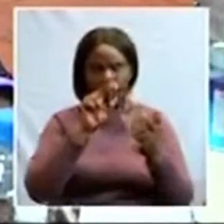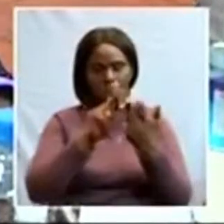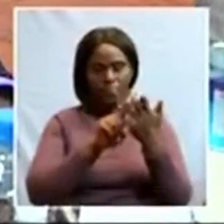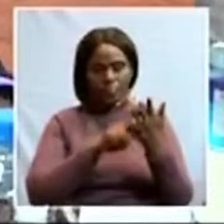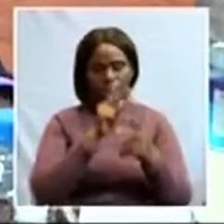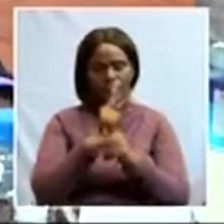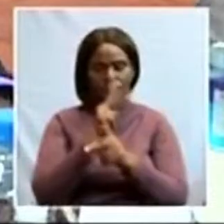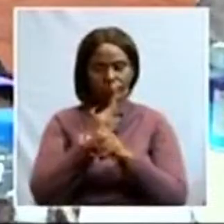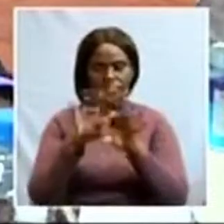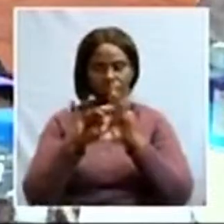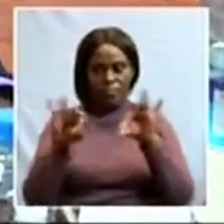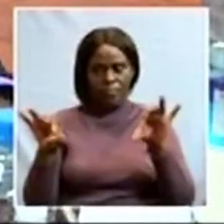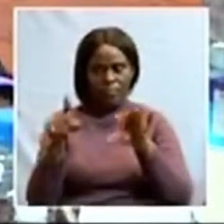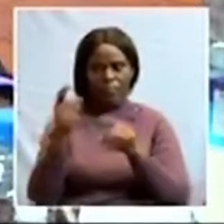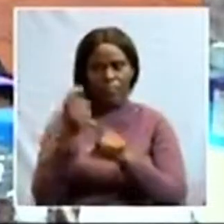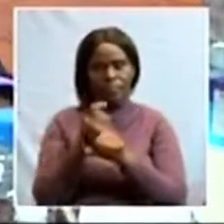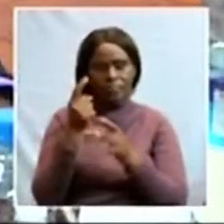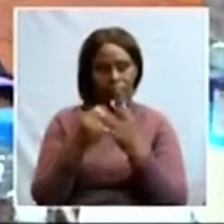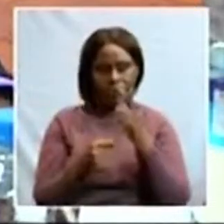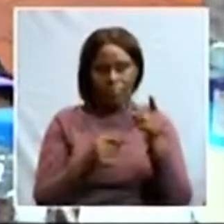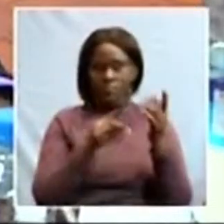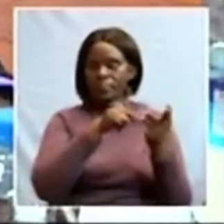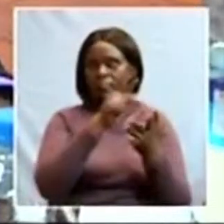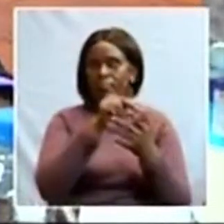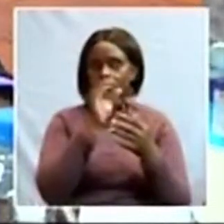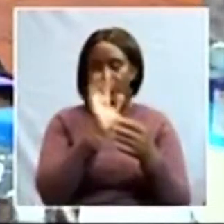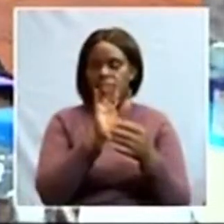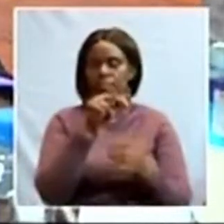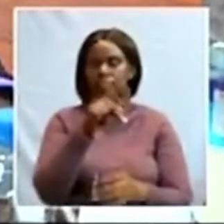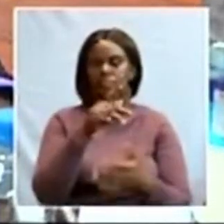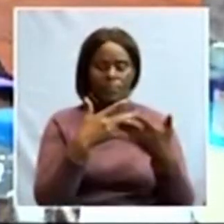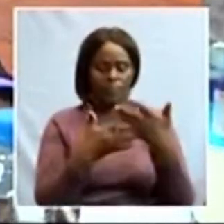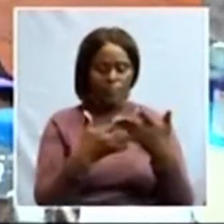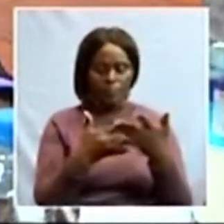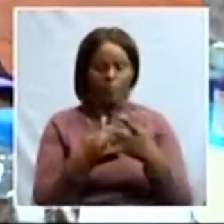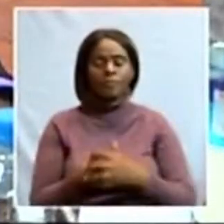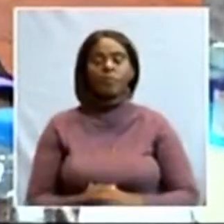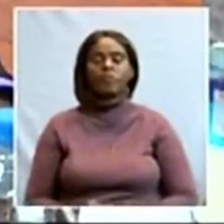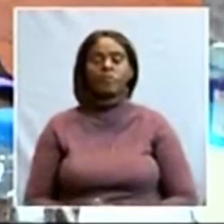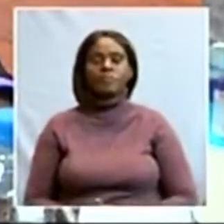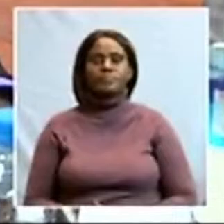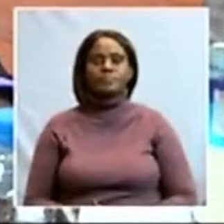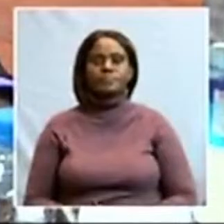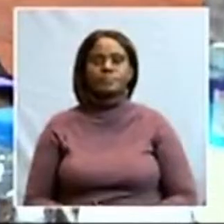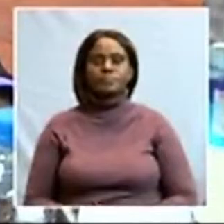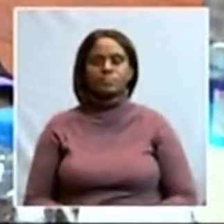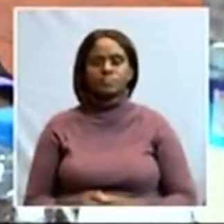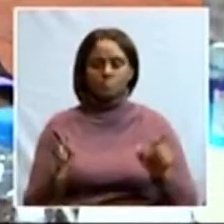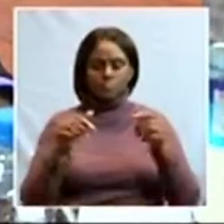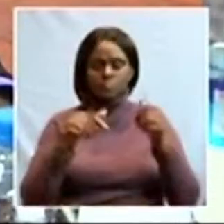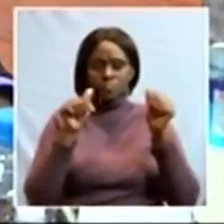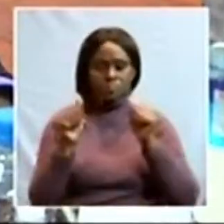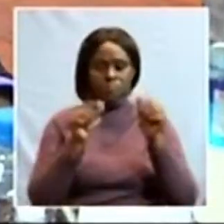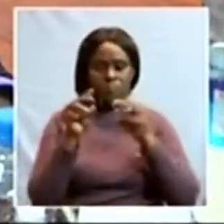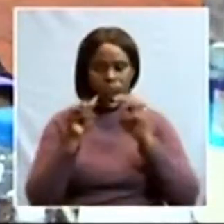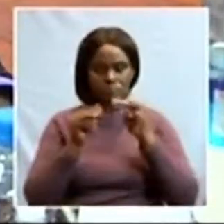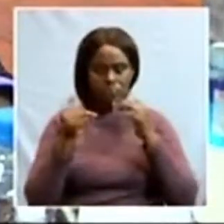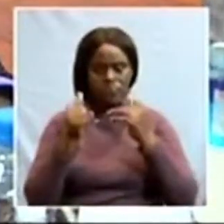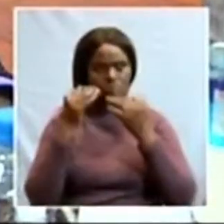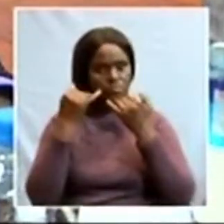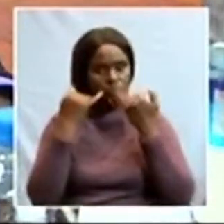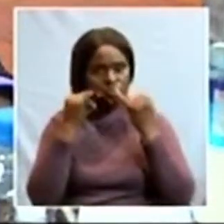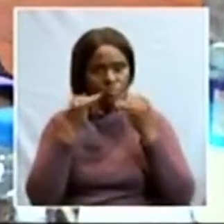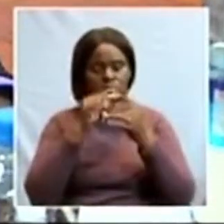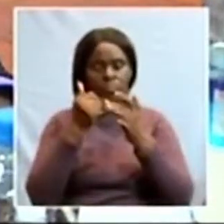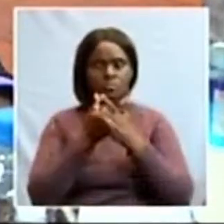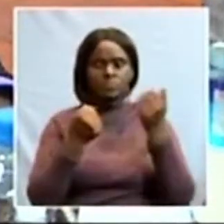kept separately from payment vouchers. Action taken. Management wishes to state that